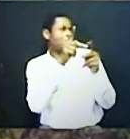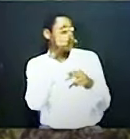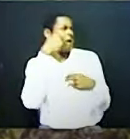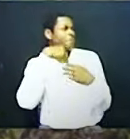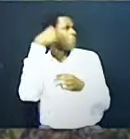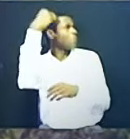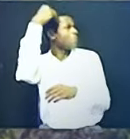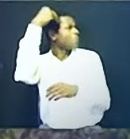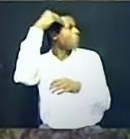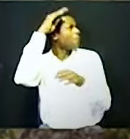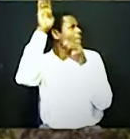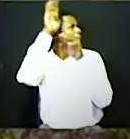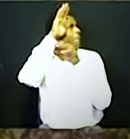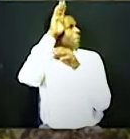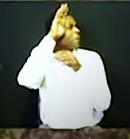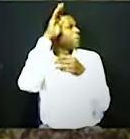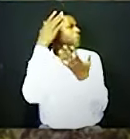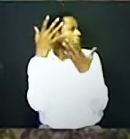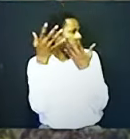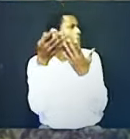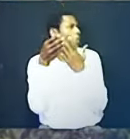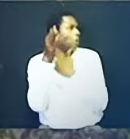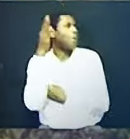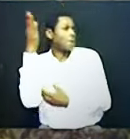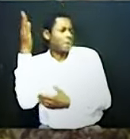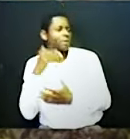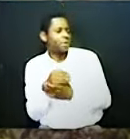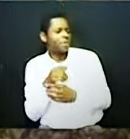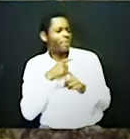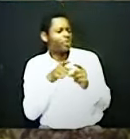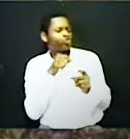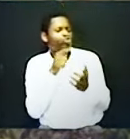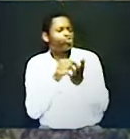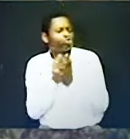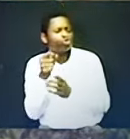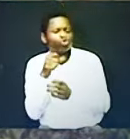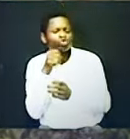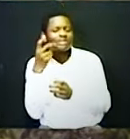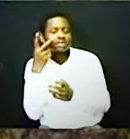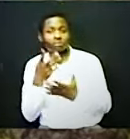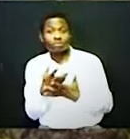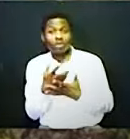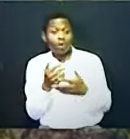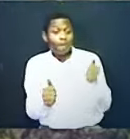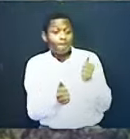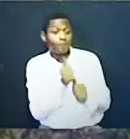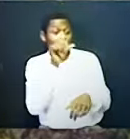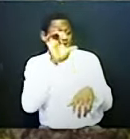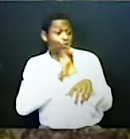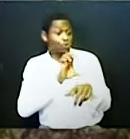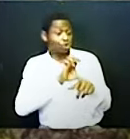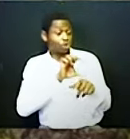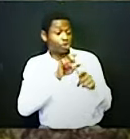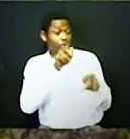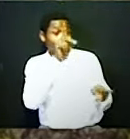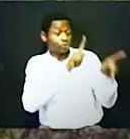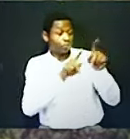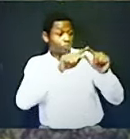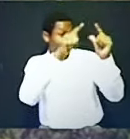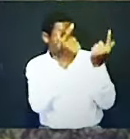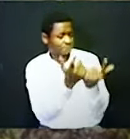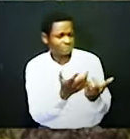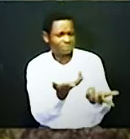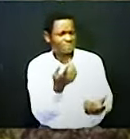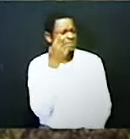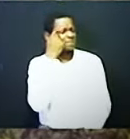But not a reality. To most church people, God